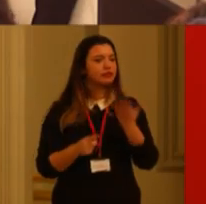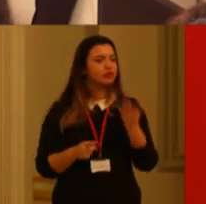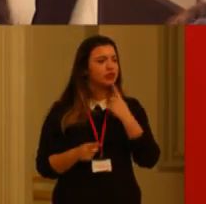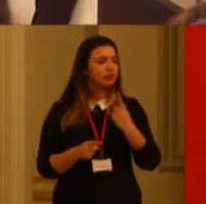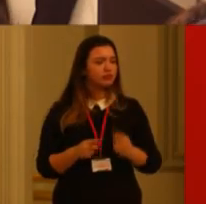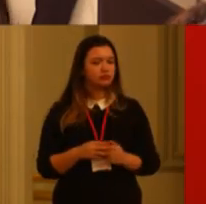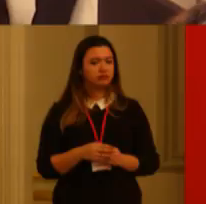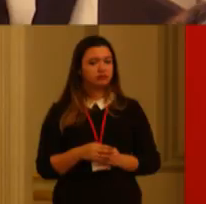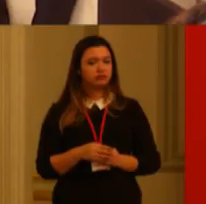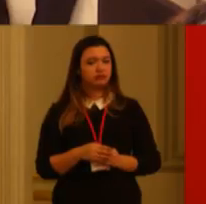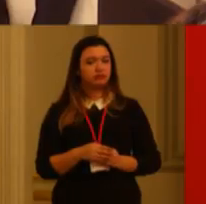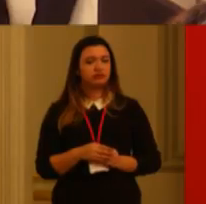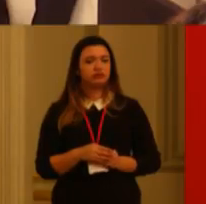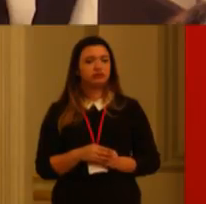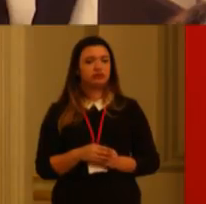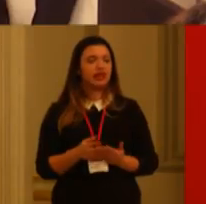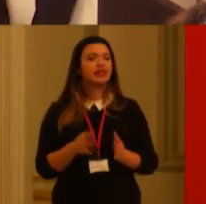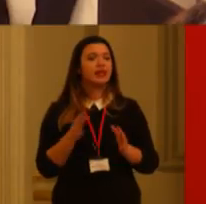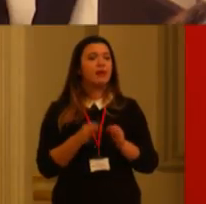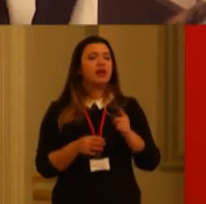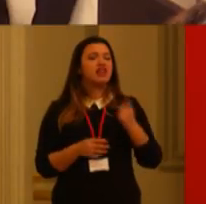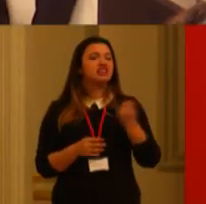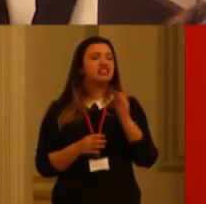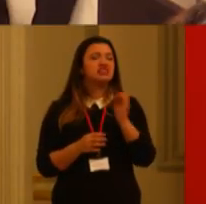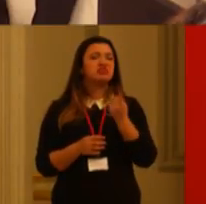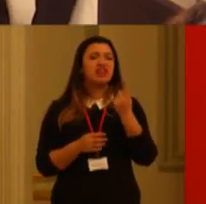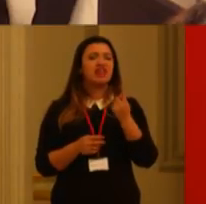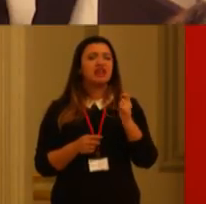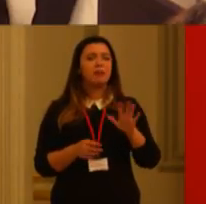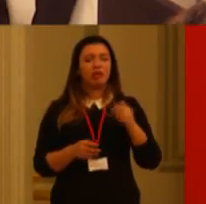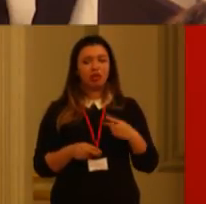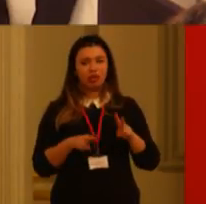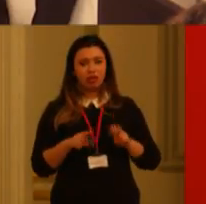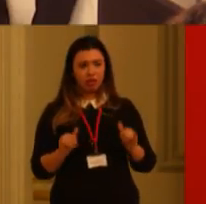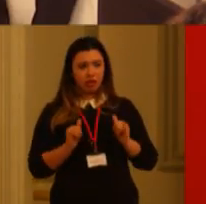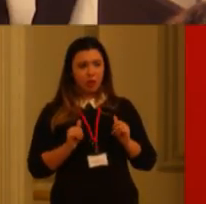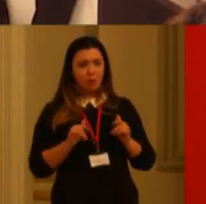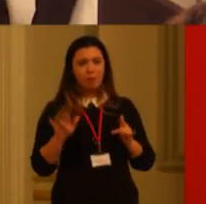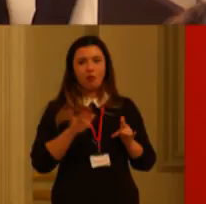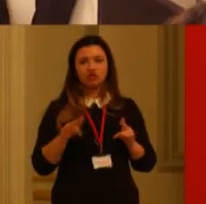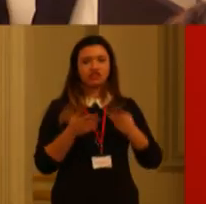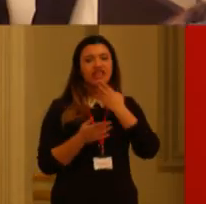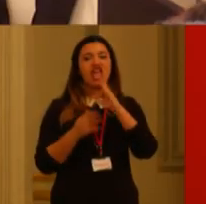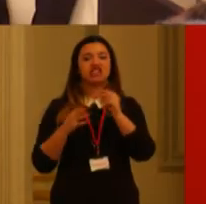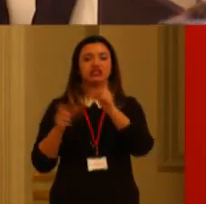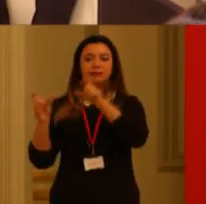is the highest level in OECD or among OECD countries. Not employed, educated, or trained. That